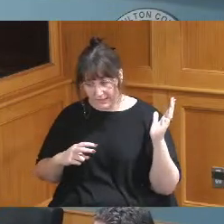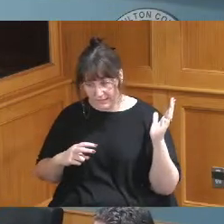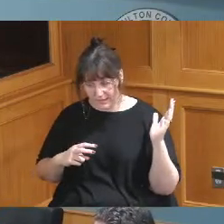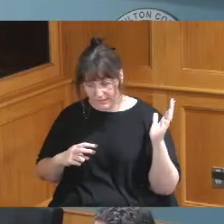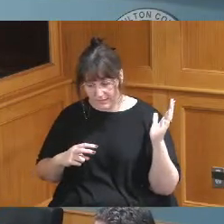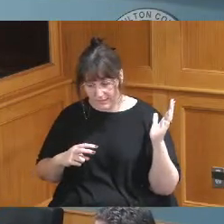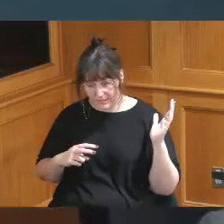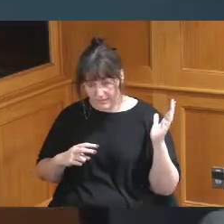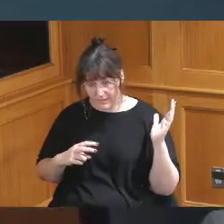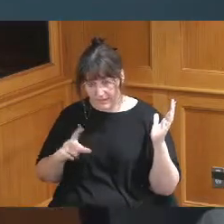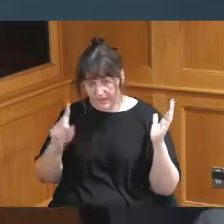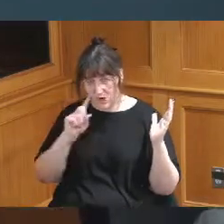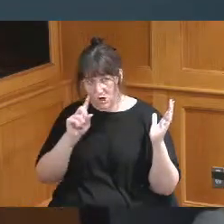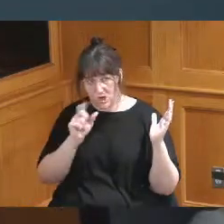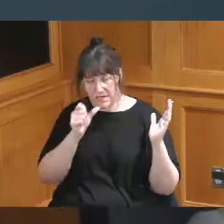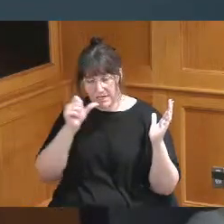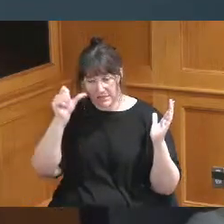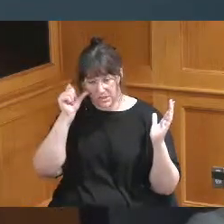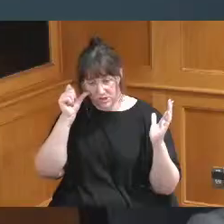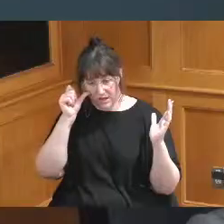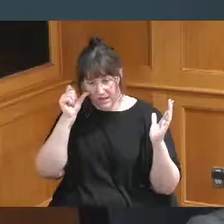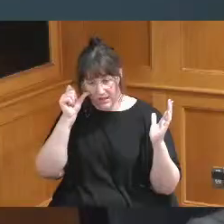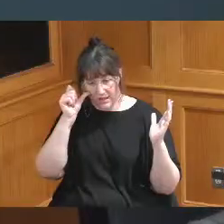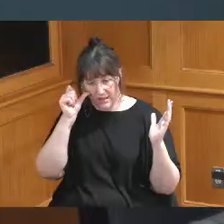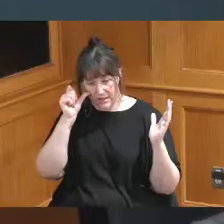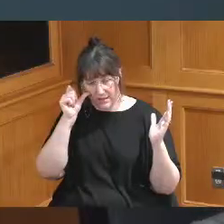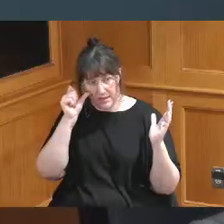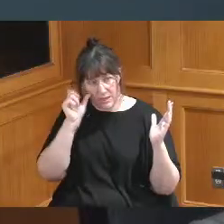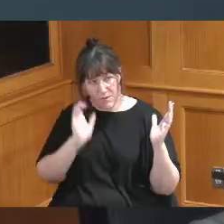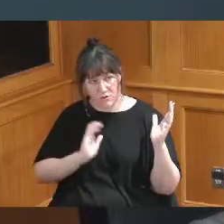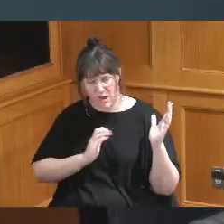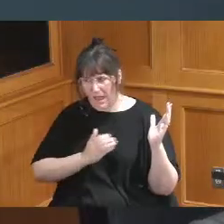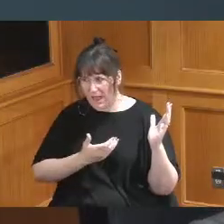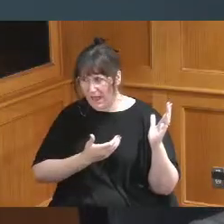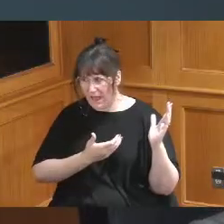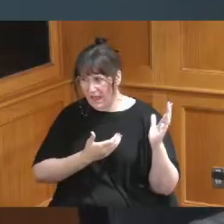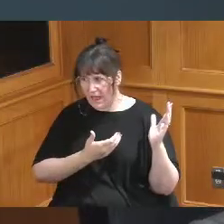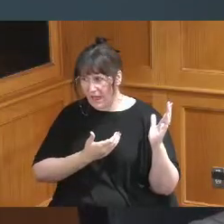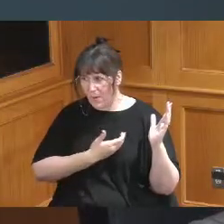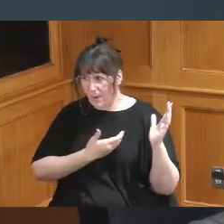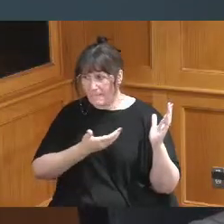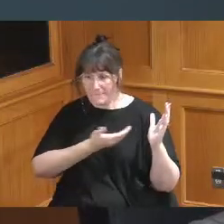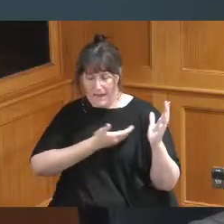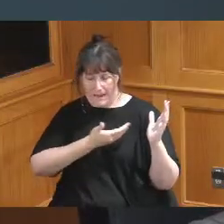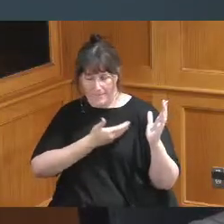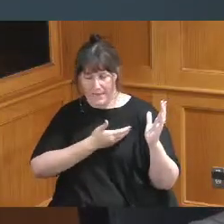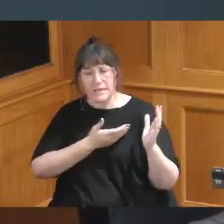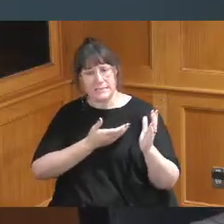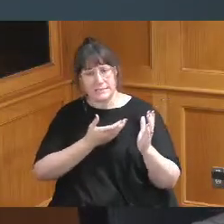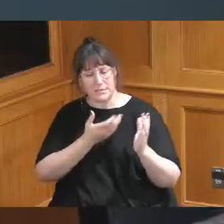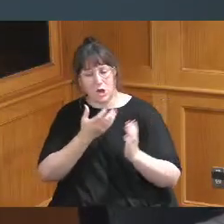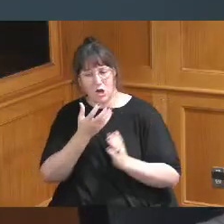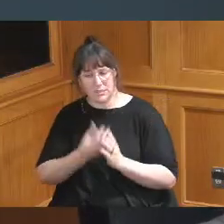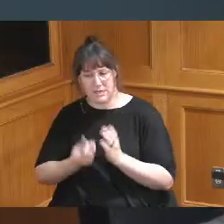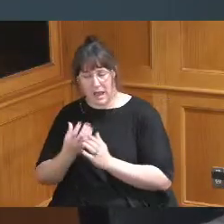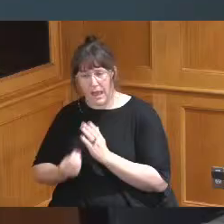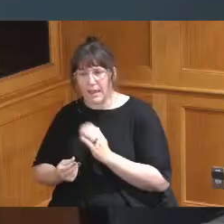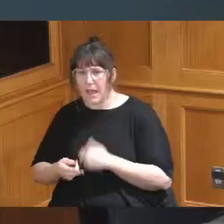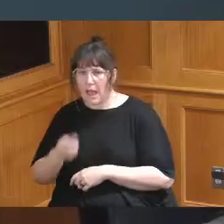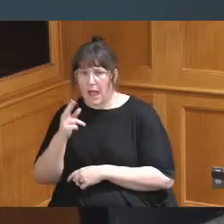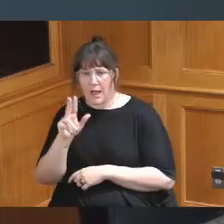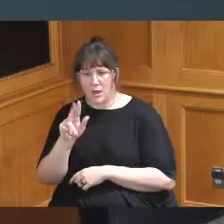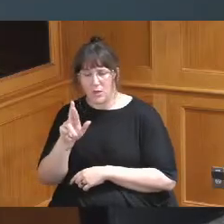just yesterday about our babies are dying at the hospitals at a higher rate. Our